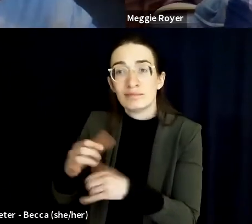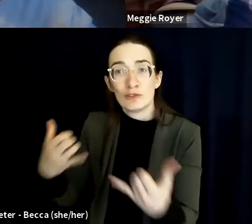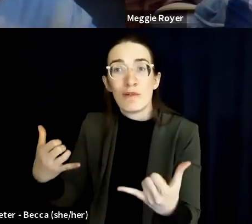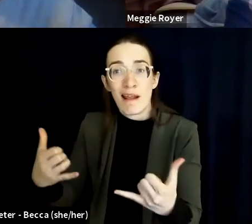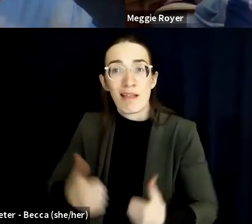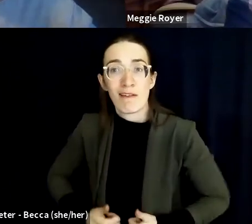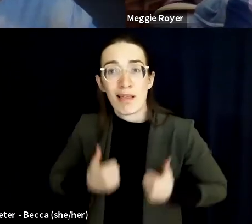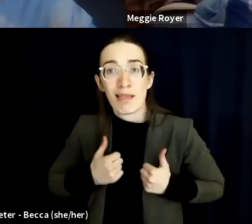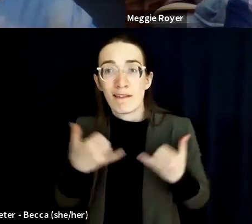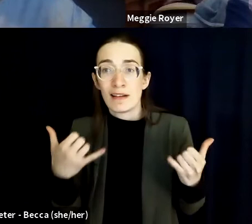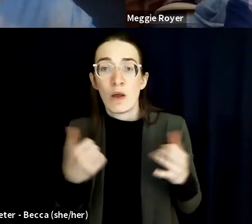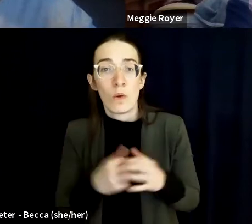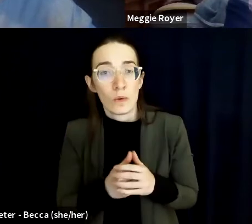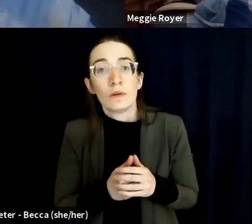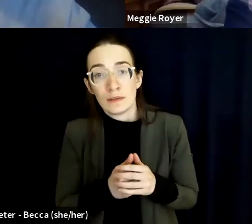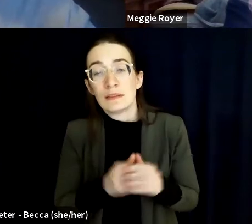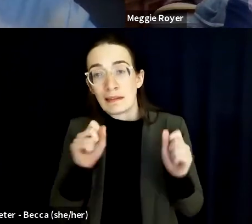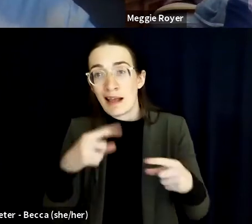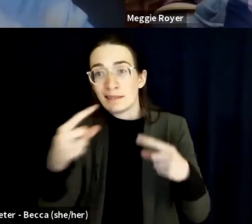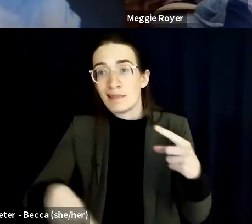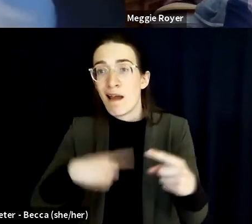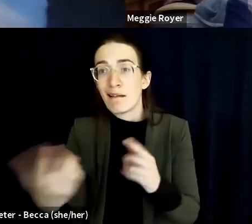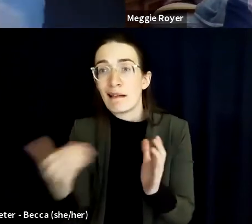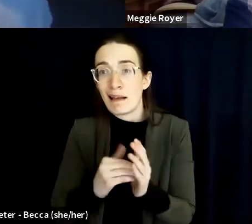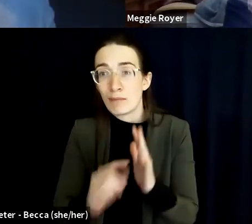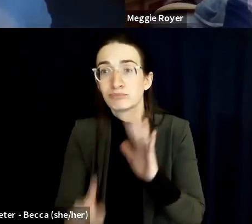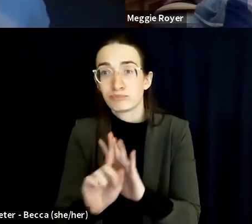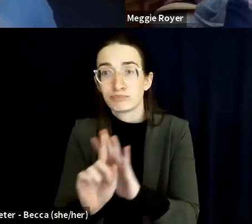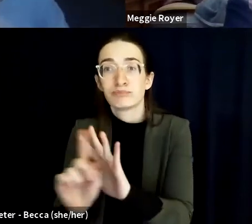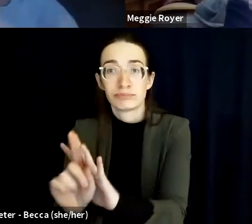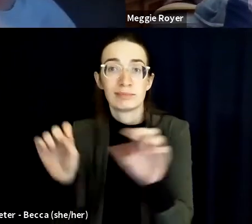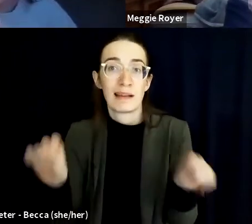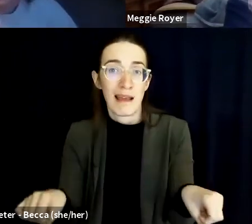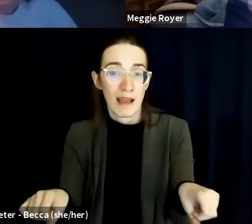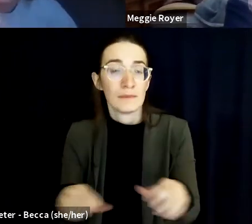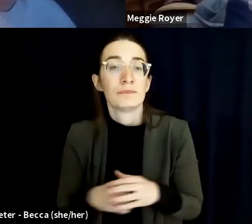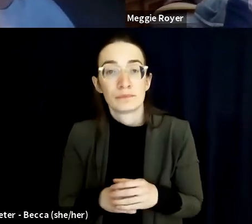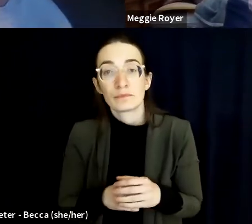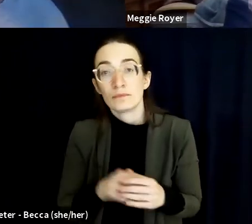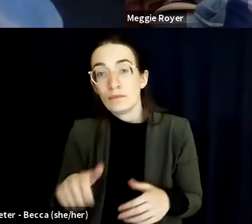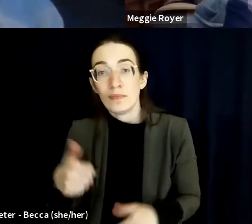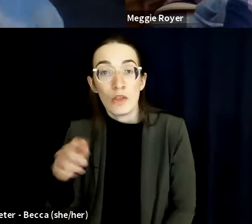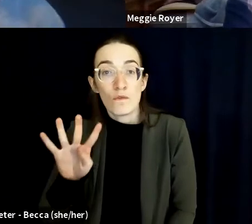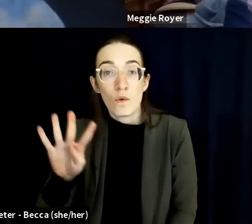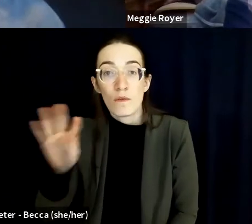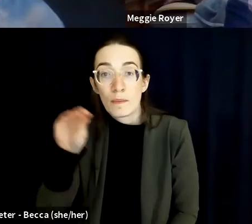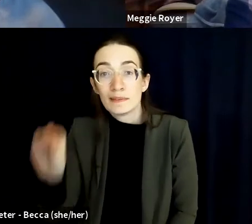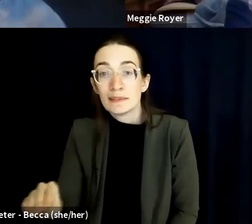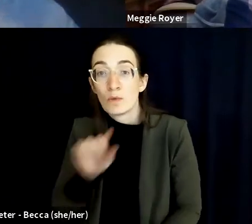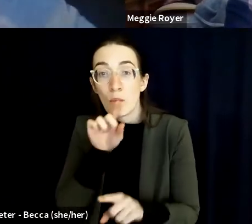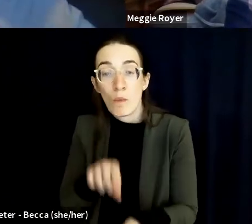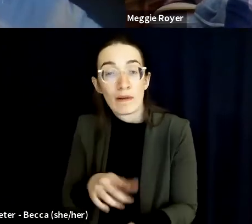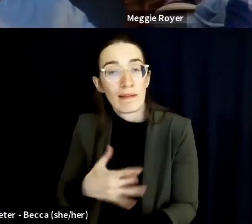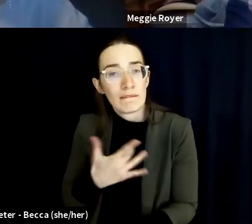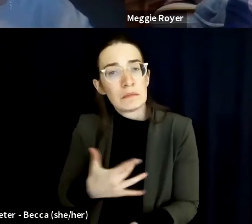Things have a way of cycling back if not acknowledged in some capacity. And then the other 44% reported that they feel